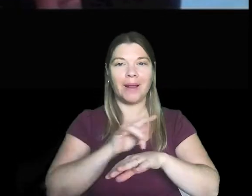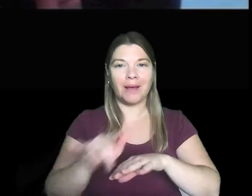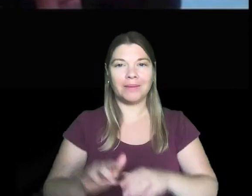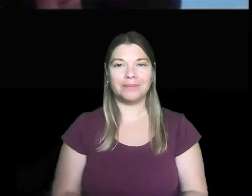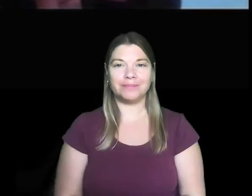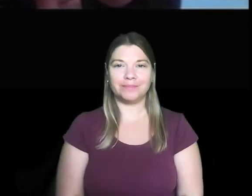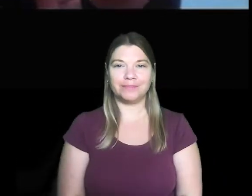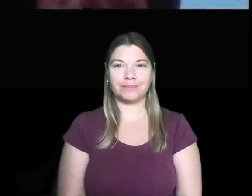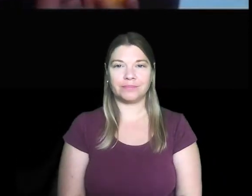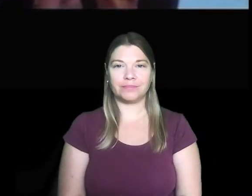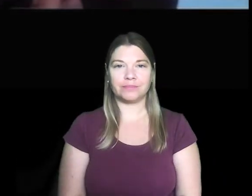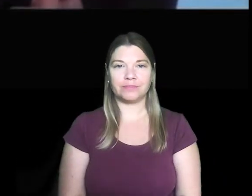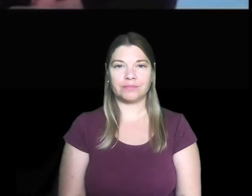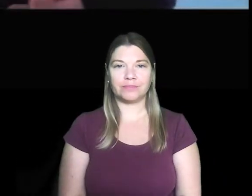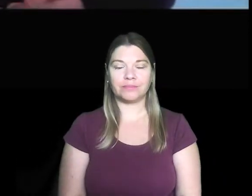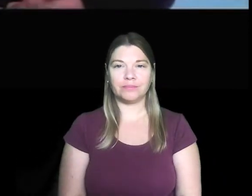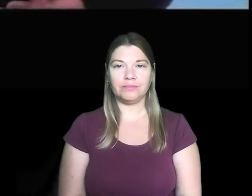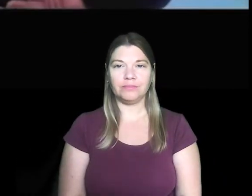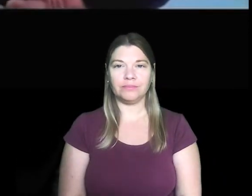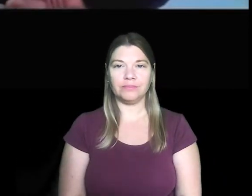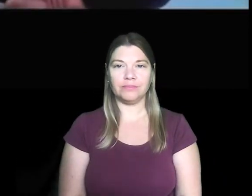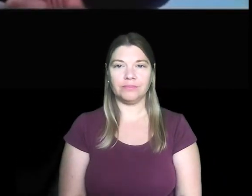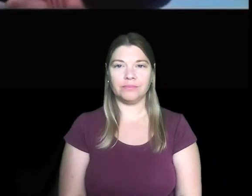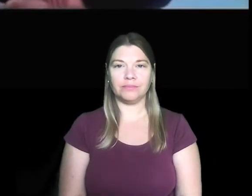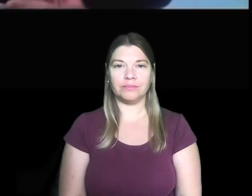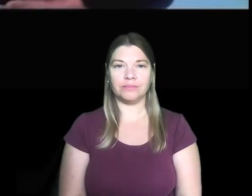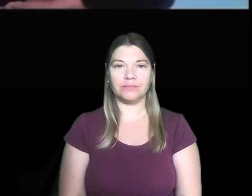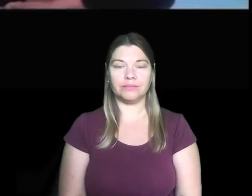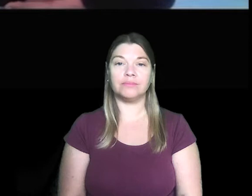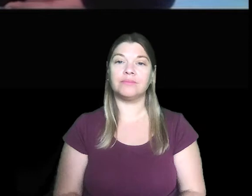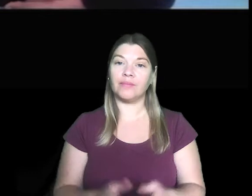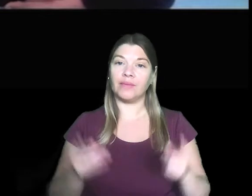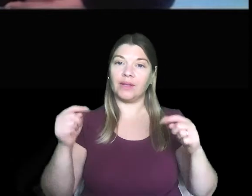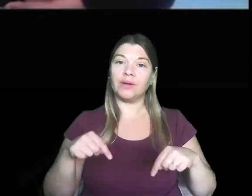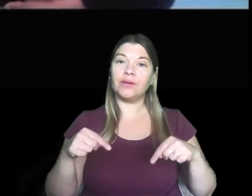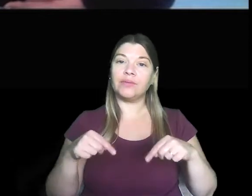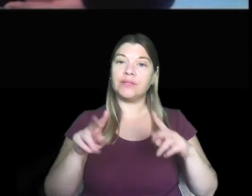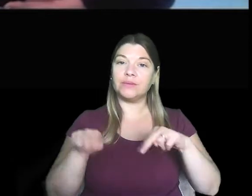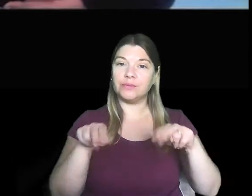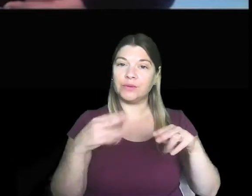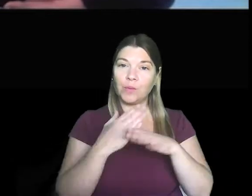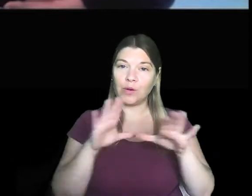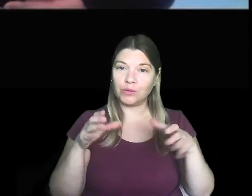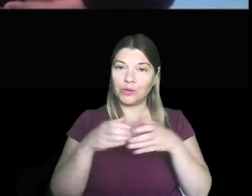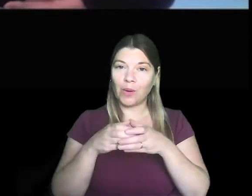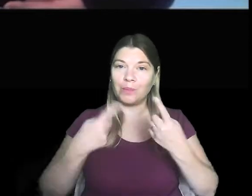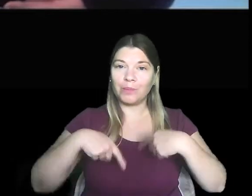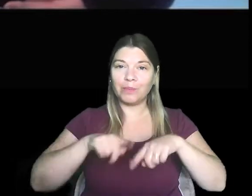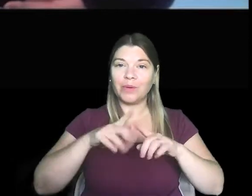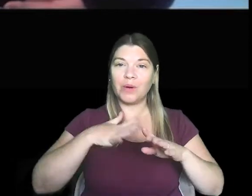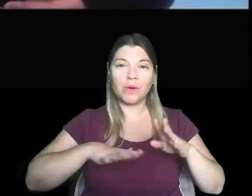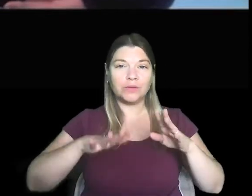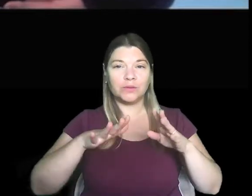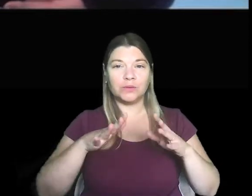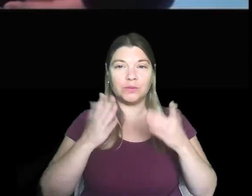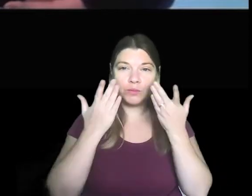Linzy holds up a bright yellow, medium-sized lemon. Today's workshop, we will explore some of the themes of our